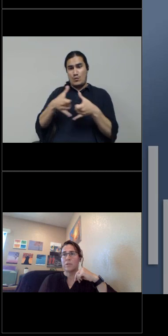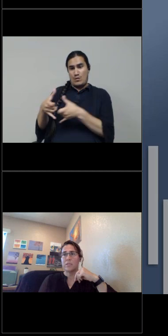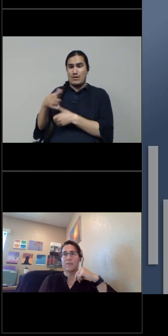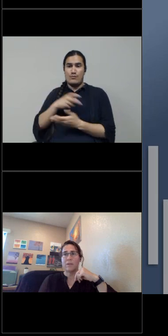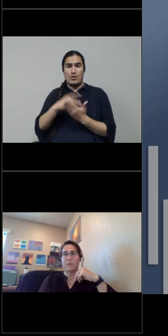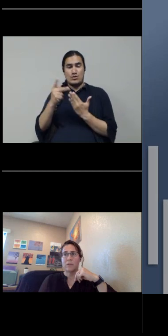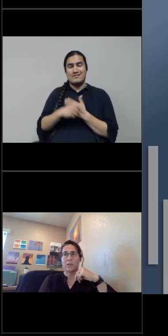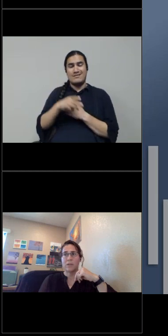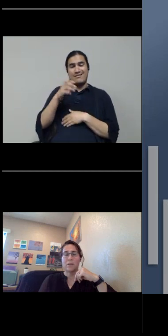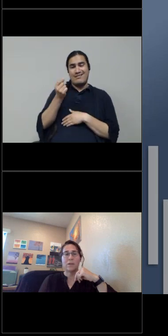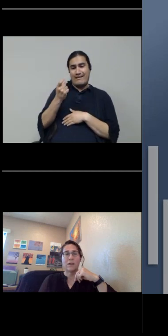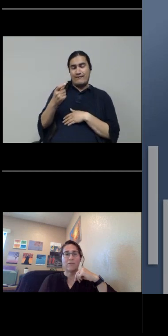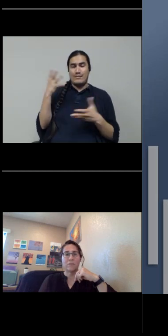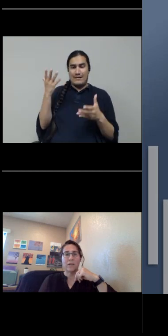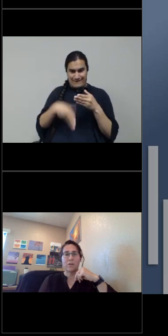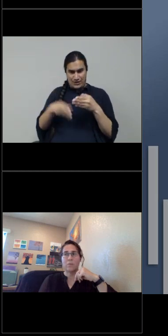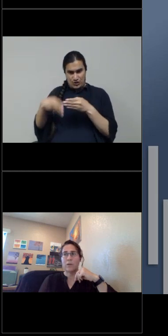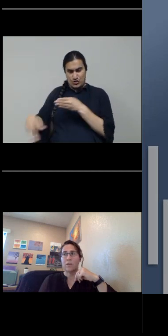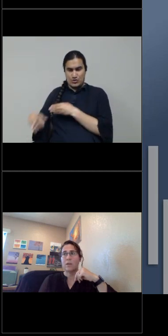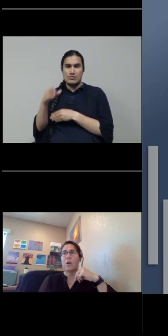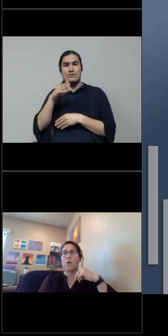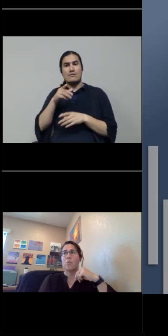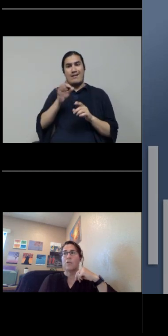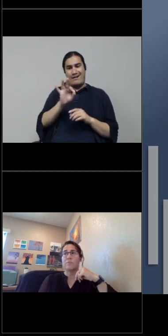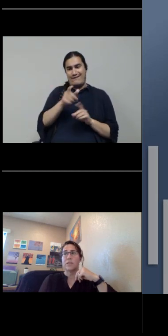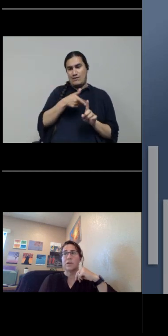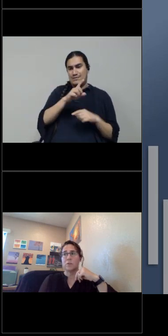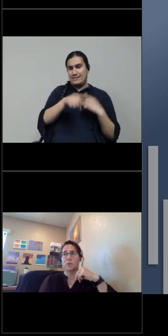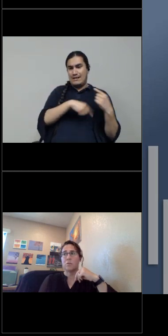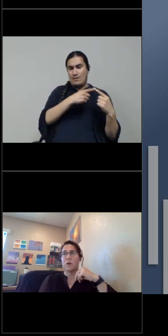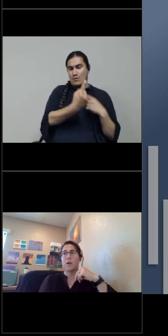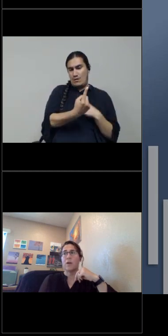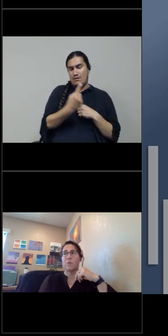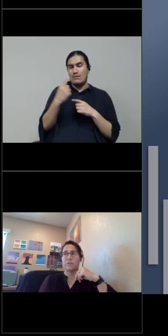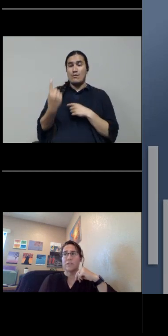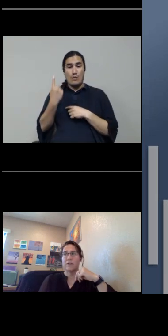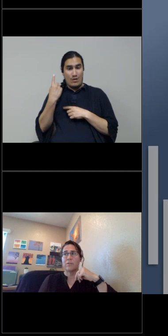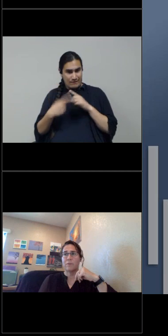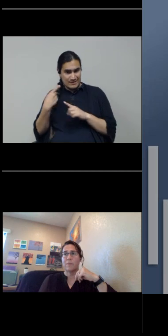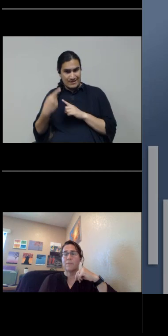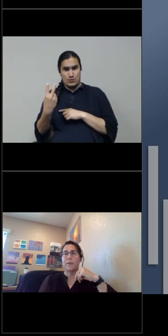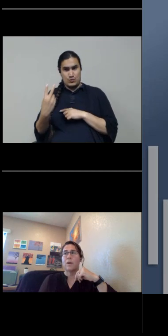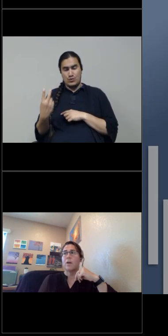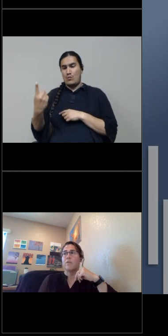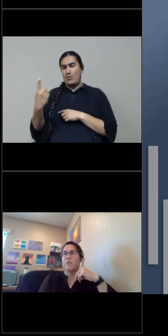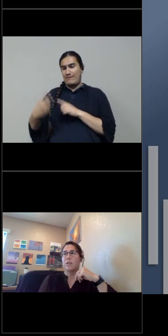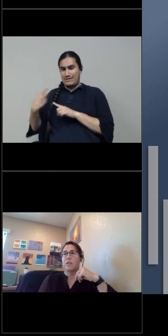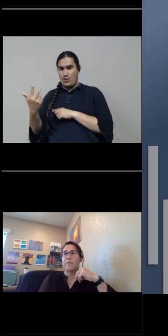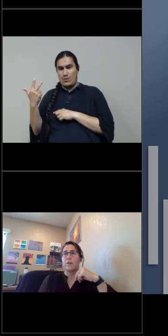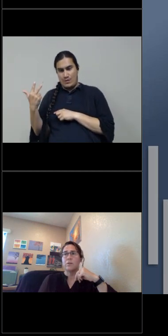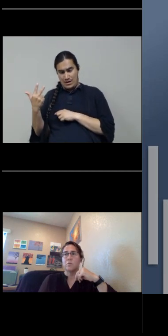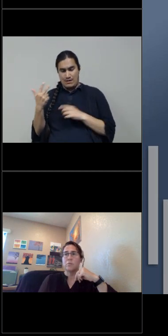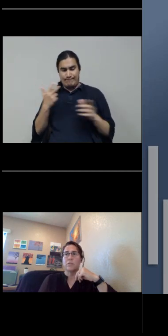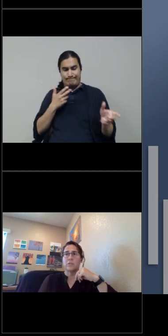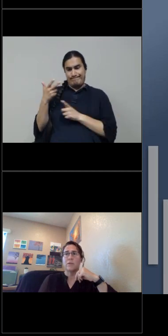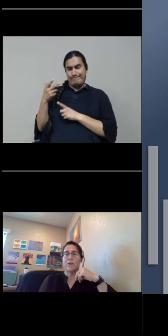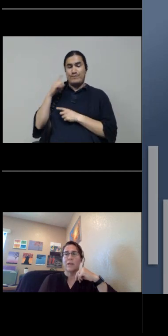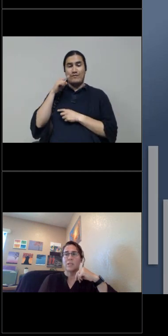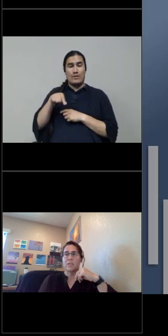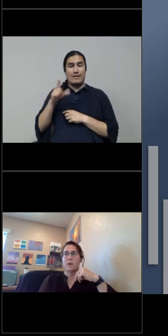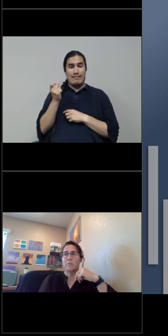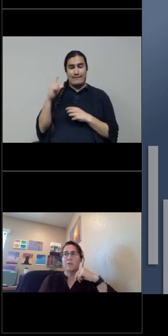11 projects have been completed, 9 from Cycle 1, 1 from Cycle 2, and 1 from Cycle 3. For the 11 closed